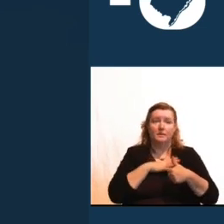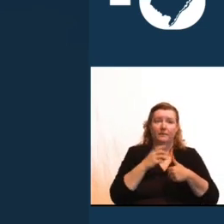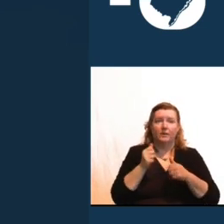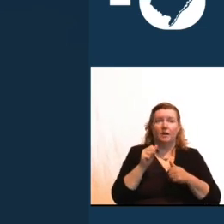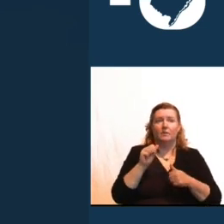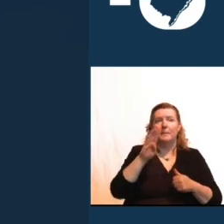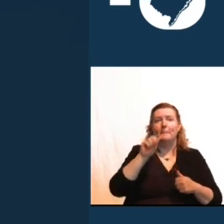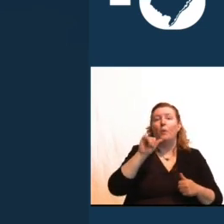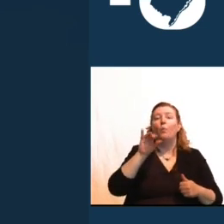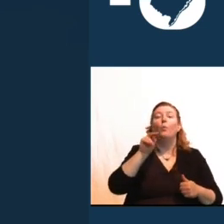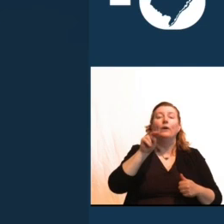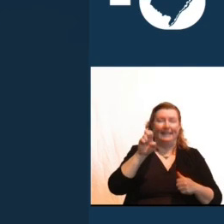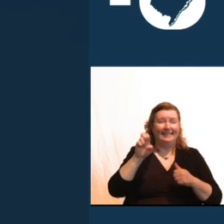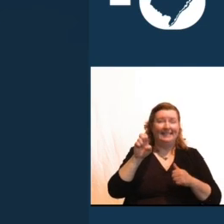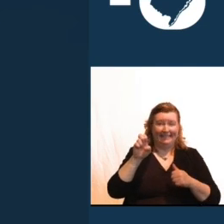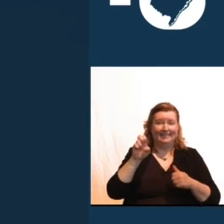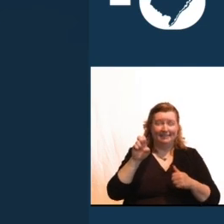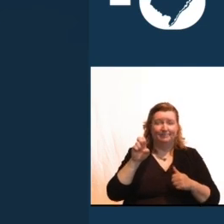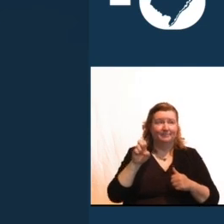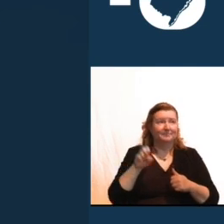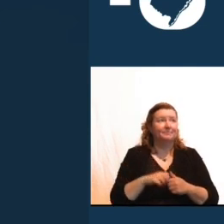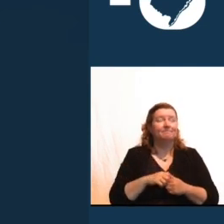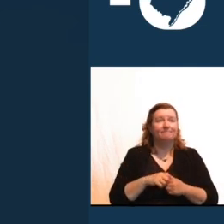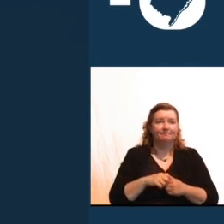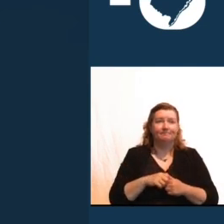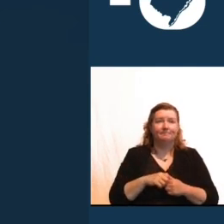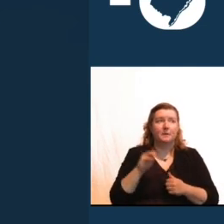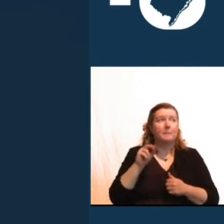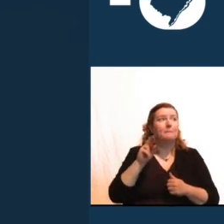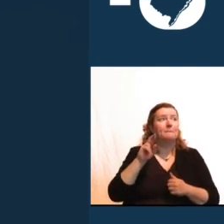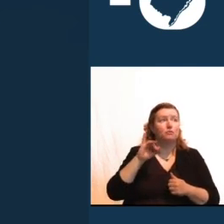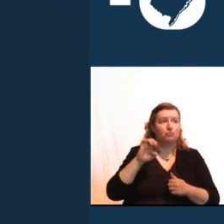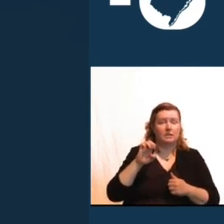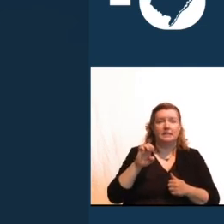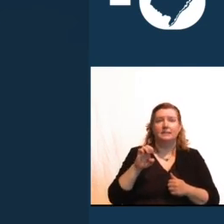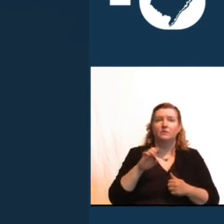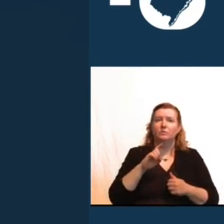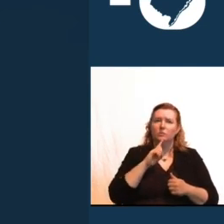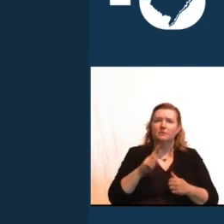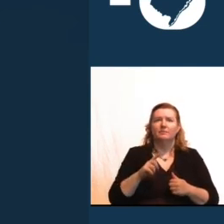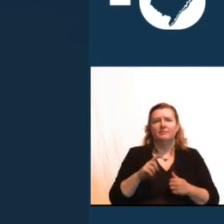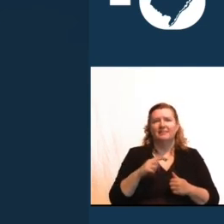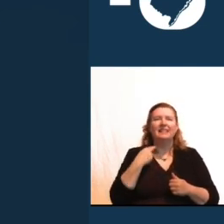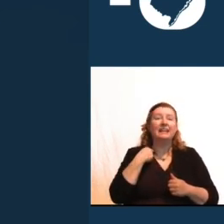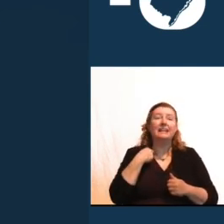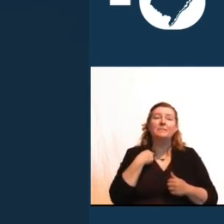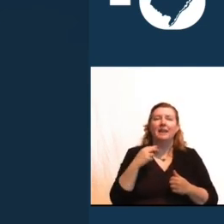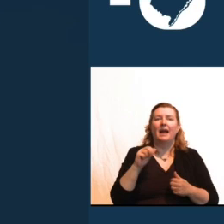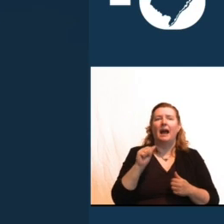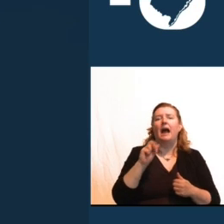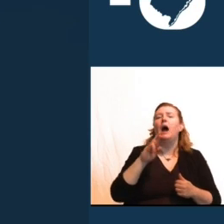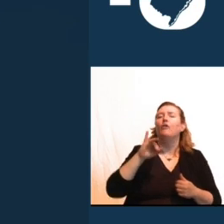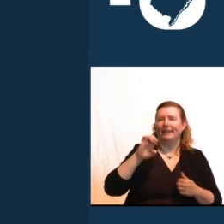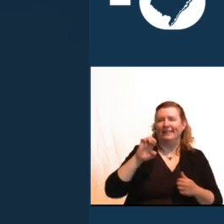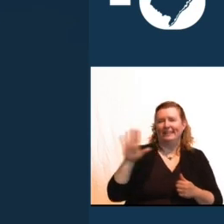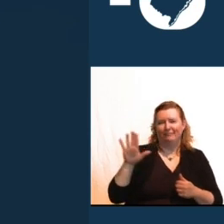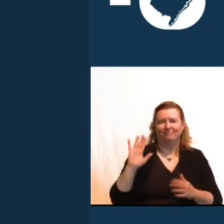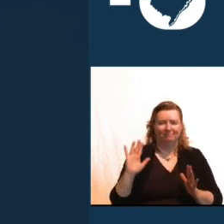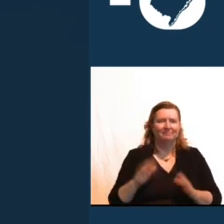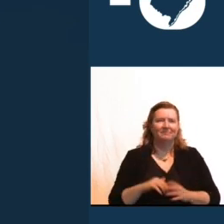Ari, especially to her loved ones. She was 87 years old. Born in neighboring Jersey City, she